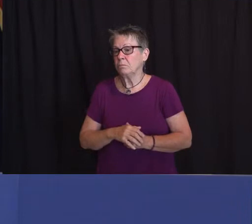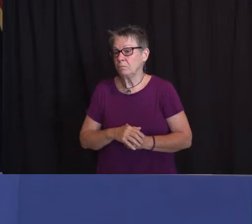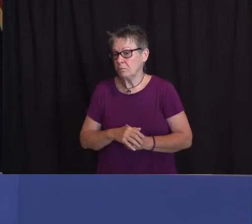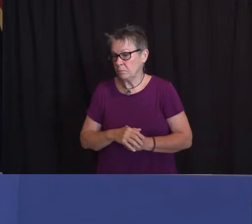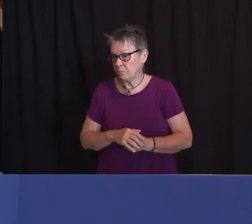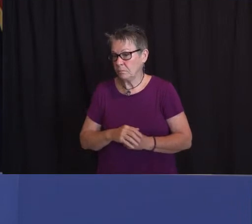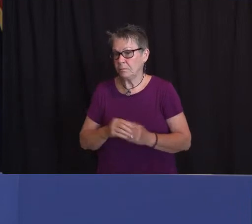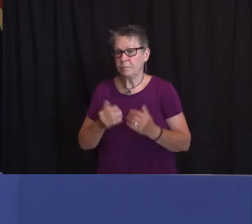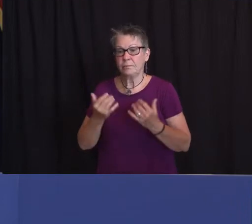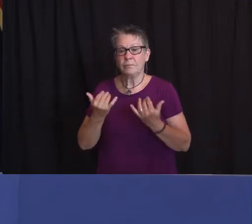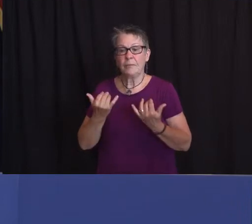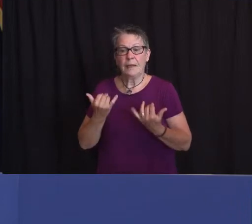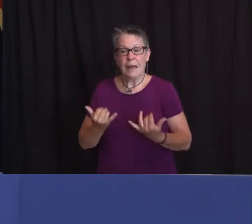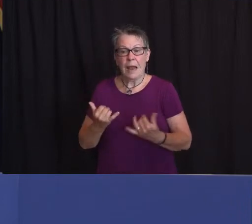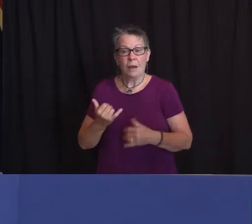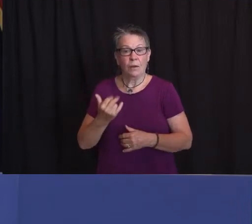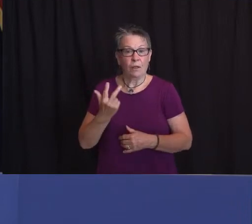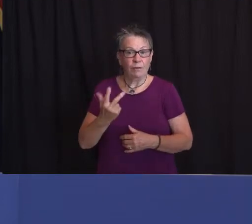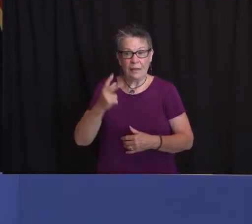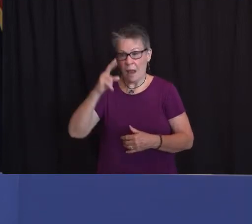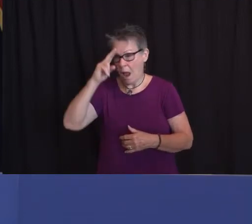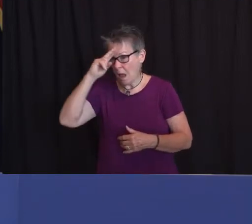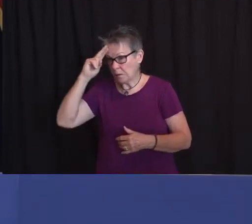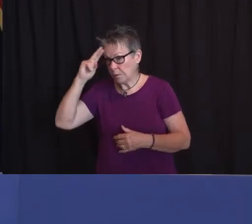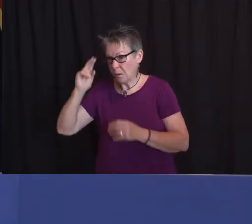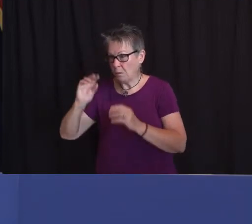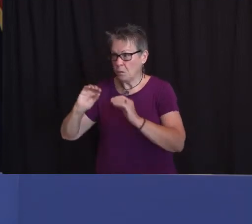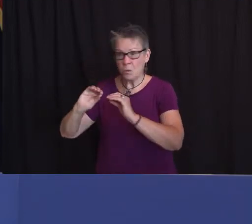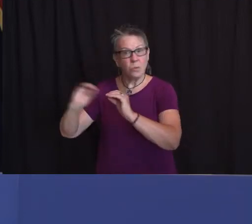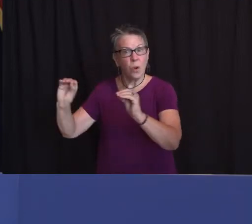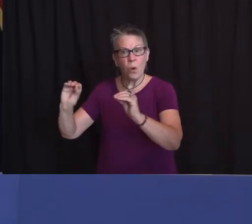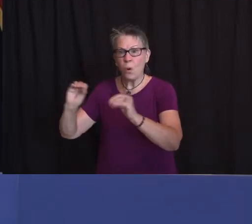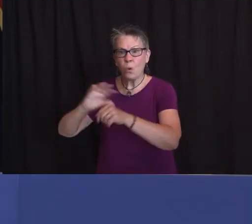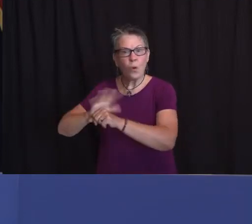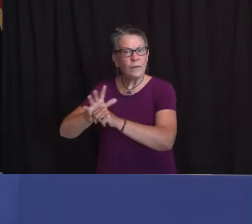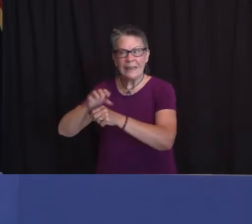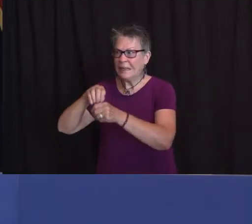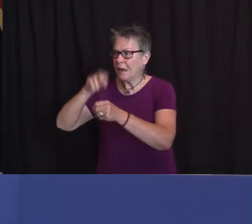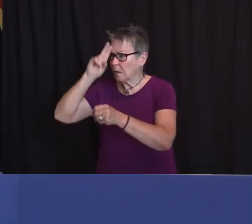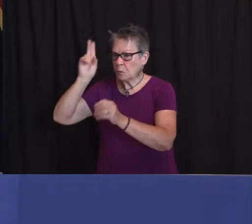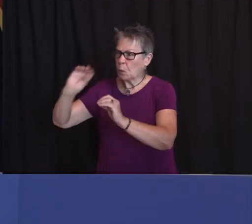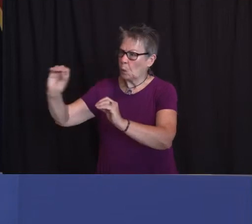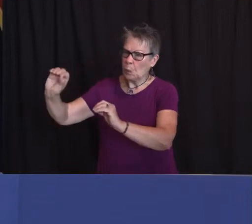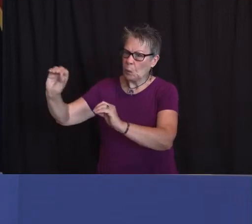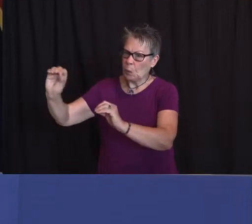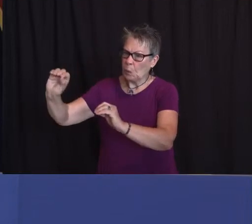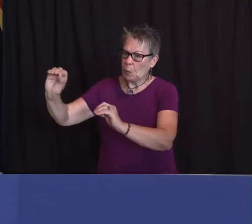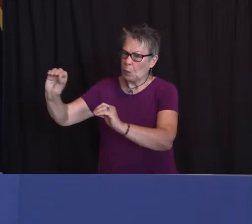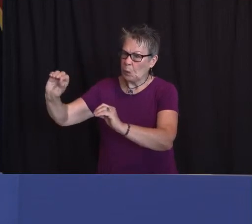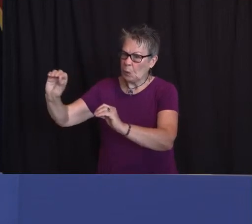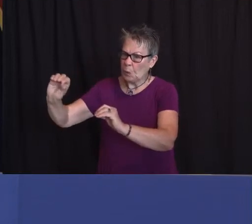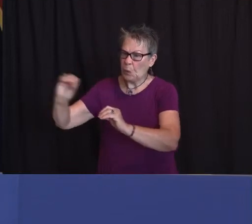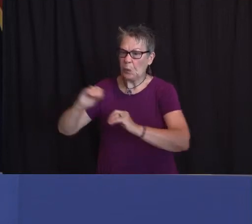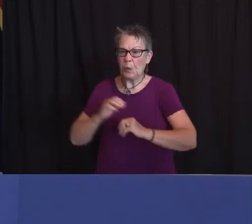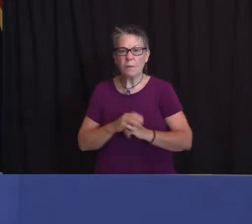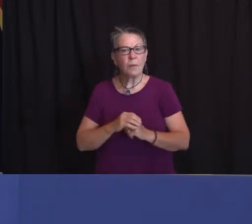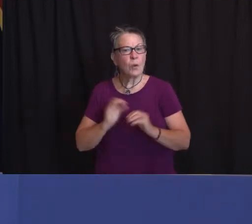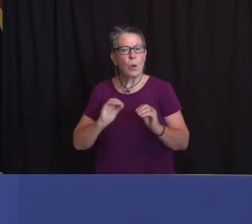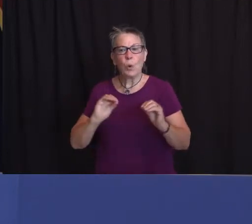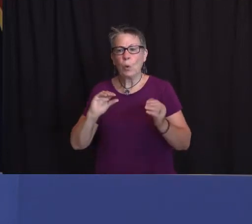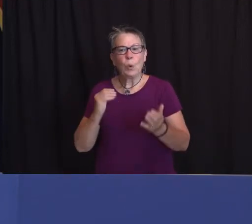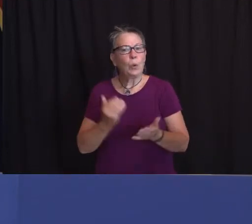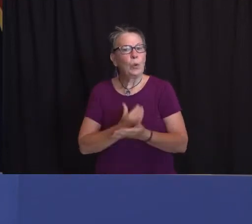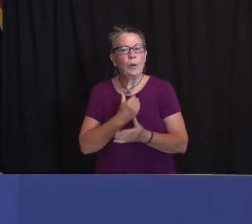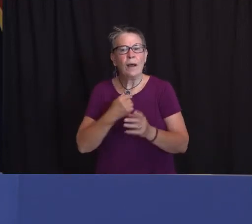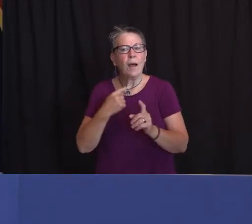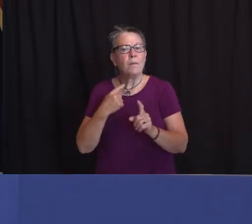actual hospitals not reporting over the weekend. Fortunately, there are no new cases of multisystem inflammatory